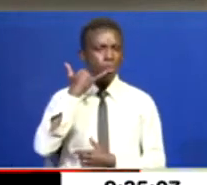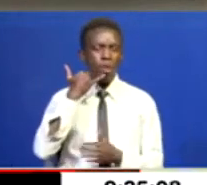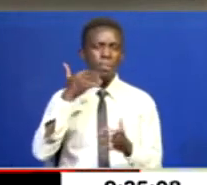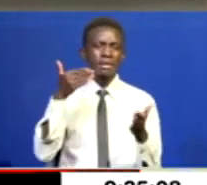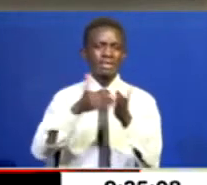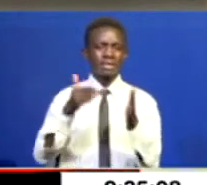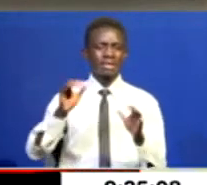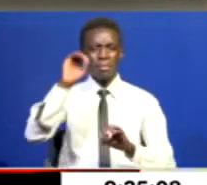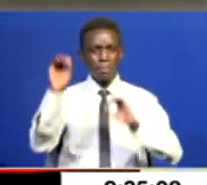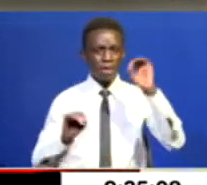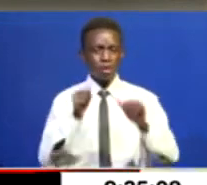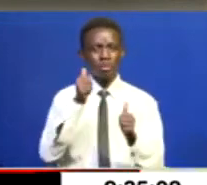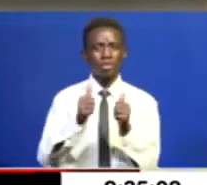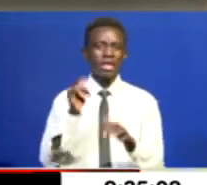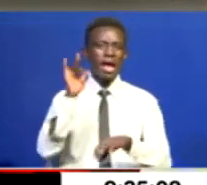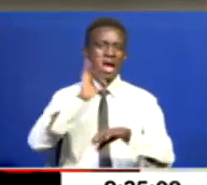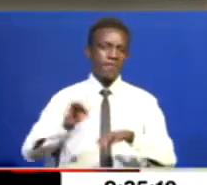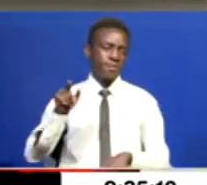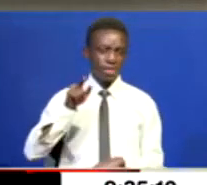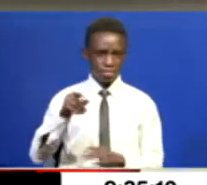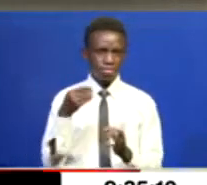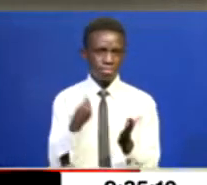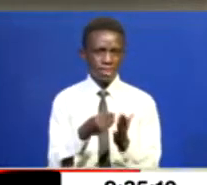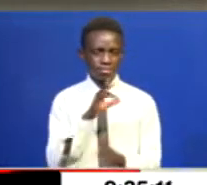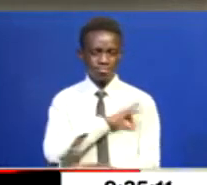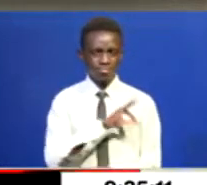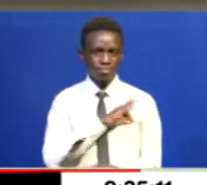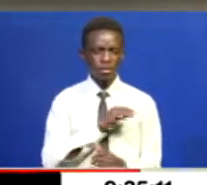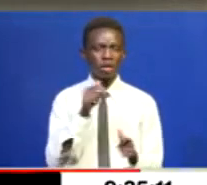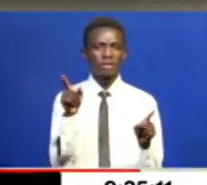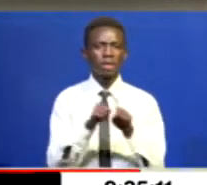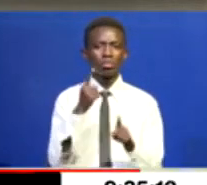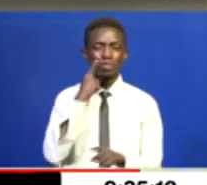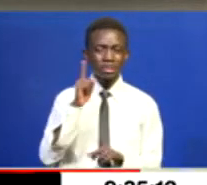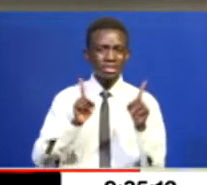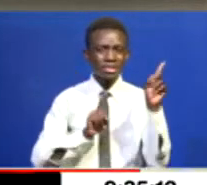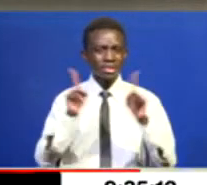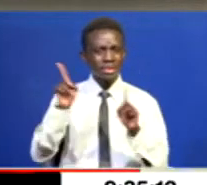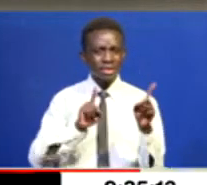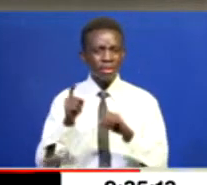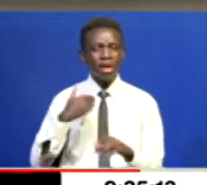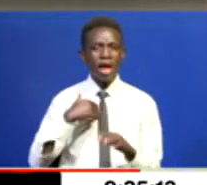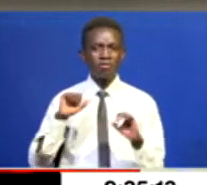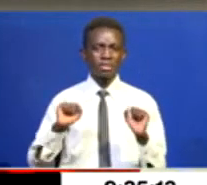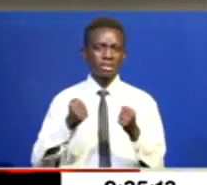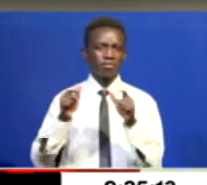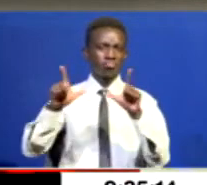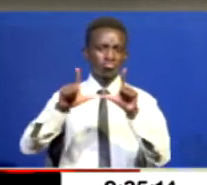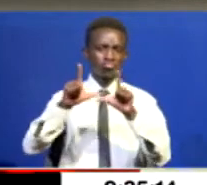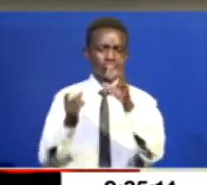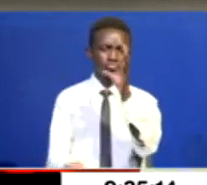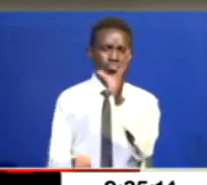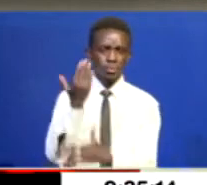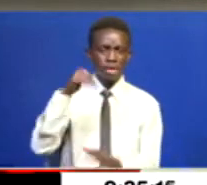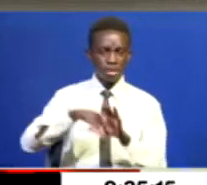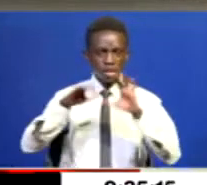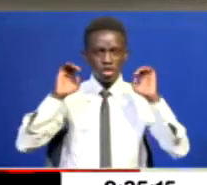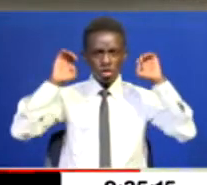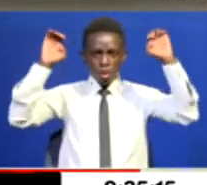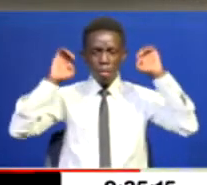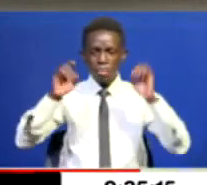affected voice revenue. The telco that has secured a mobile money license for Ethiopia has proposed to